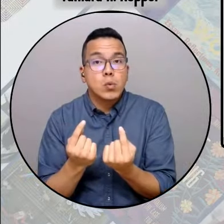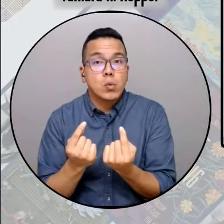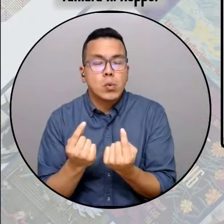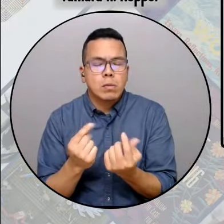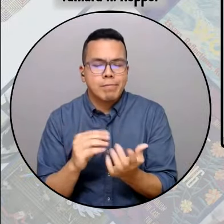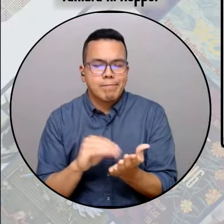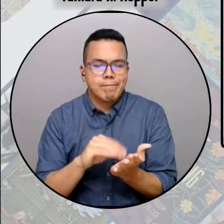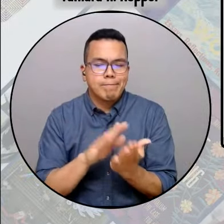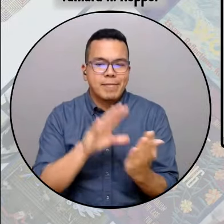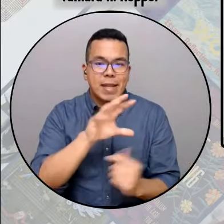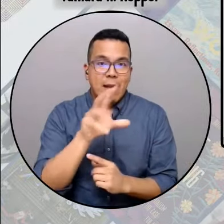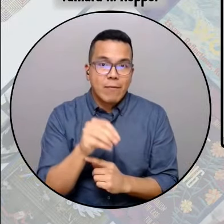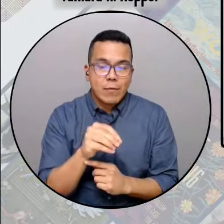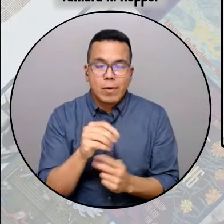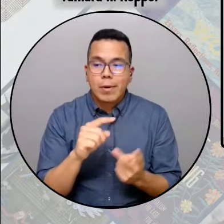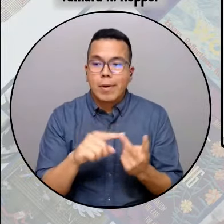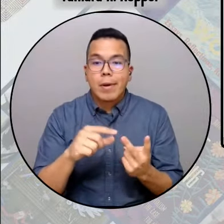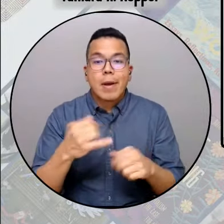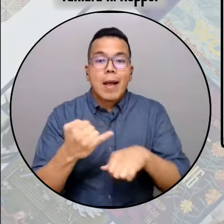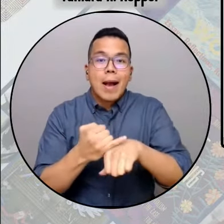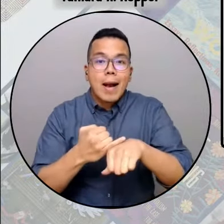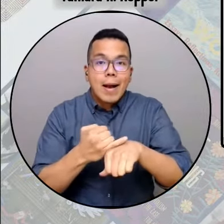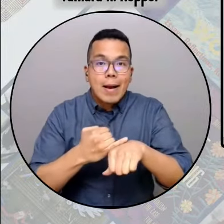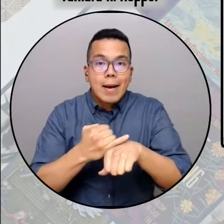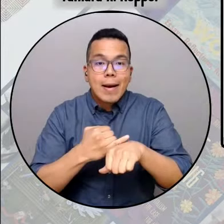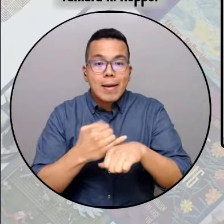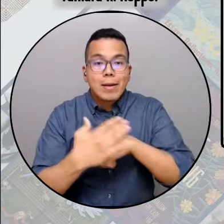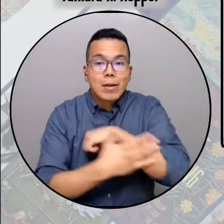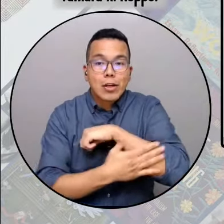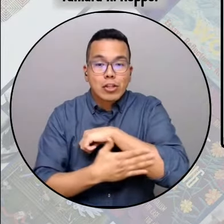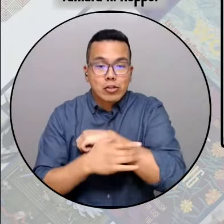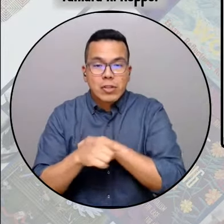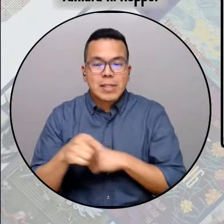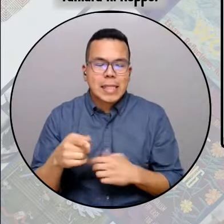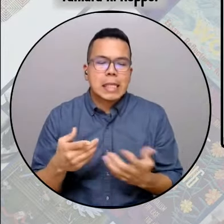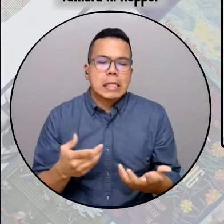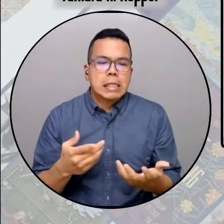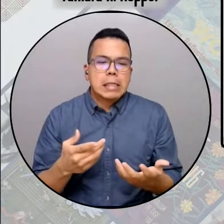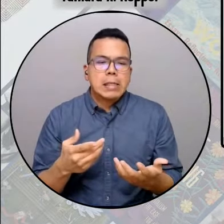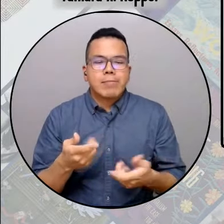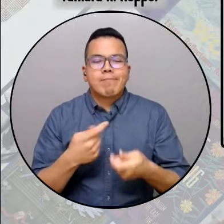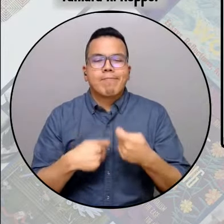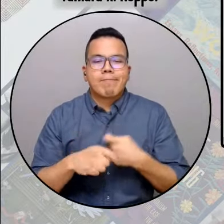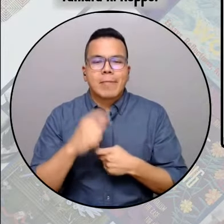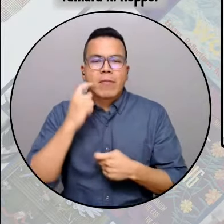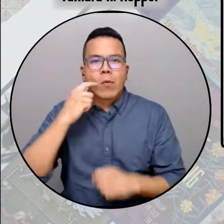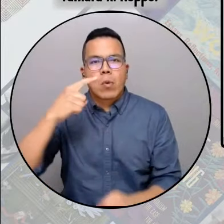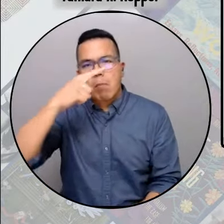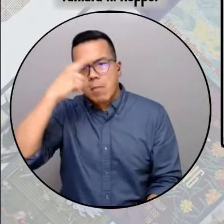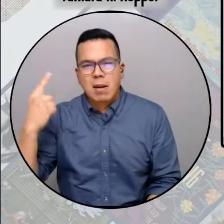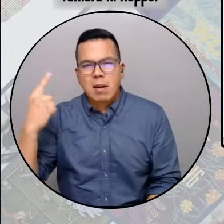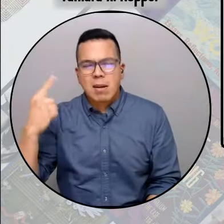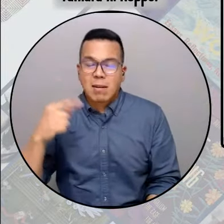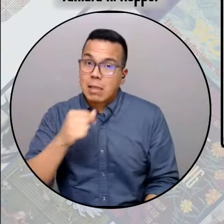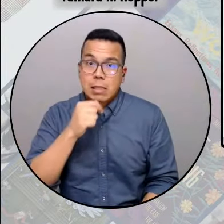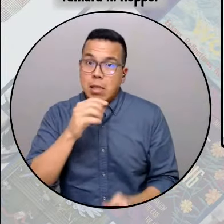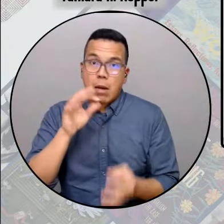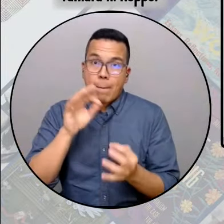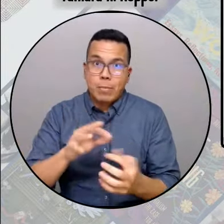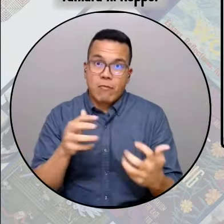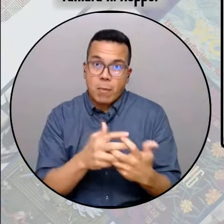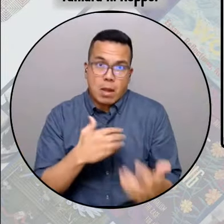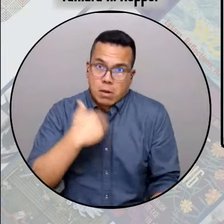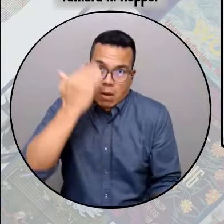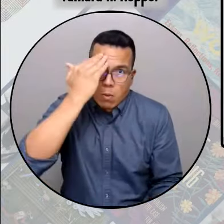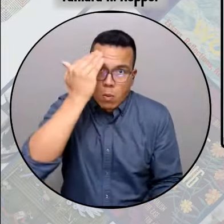countries in the Caribbean as proxies for Black. And obviously, you know, that's not a perfect kind of match, right? But that was what I had